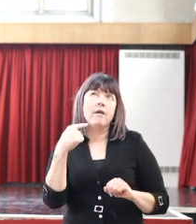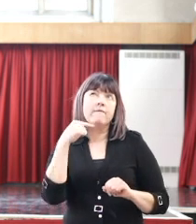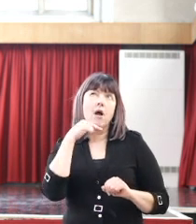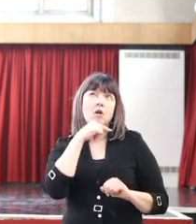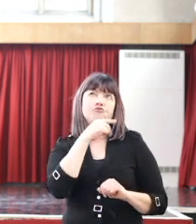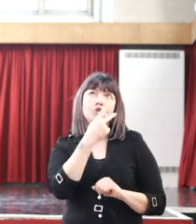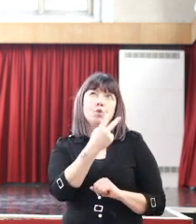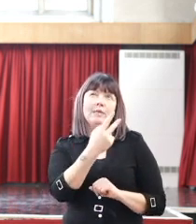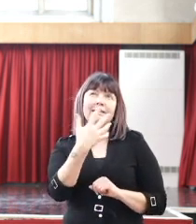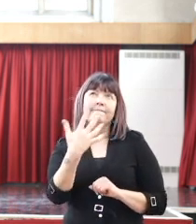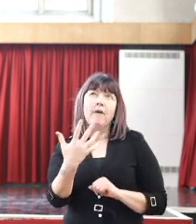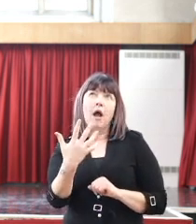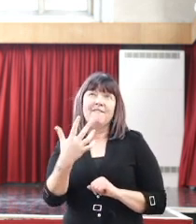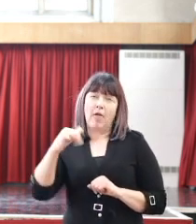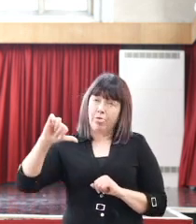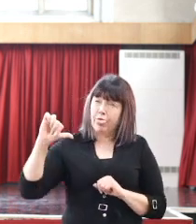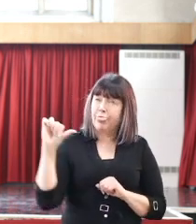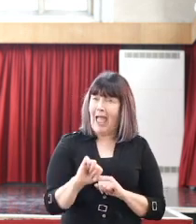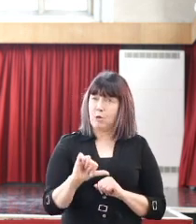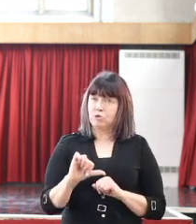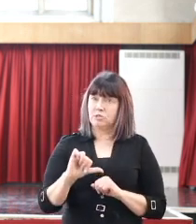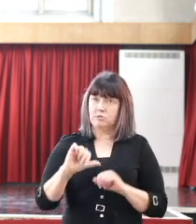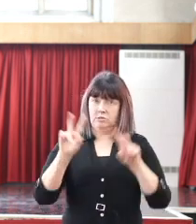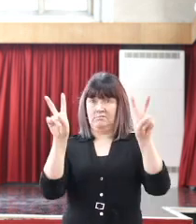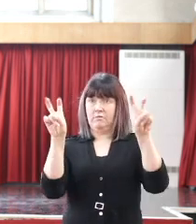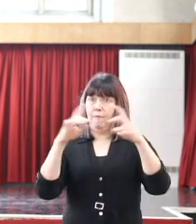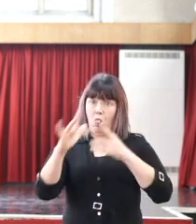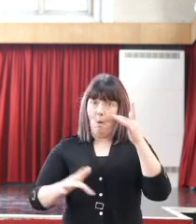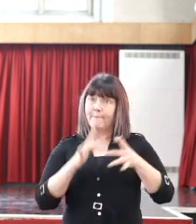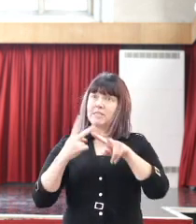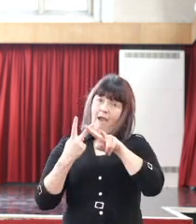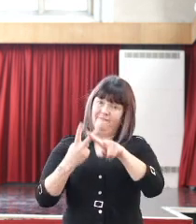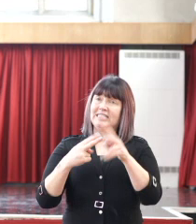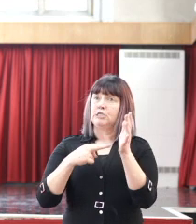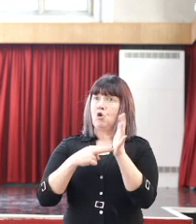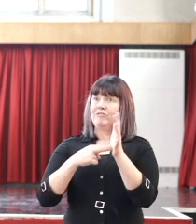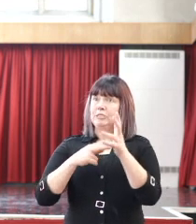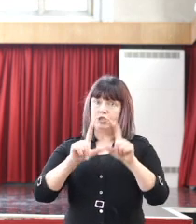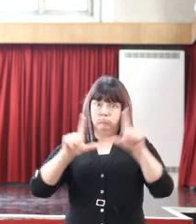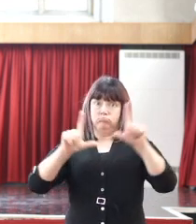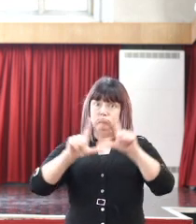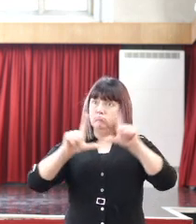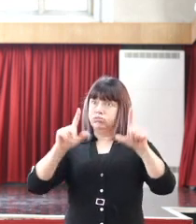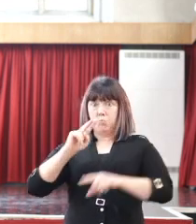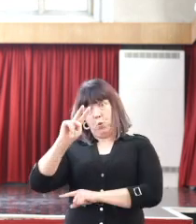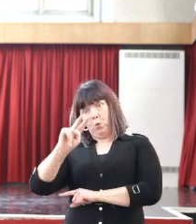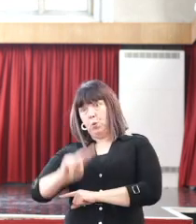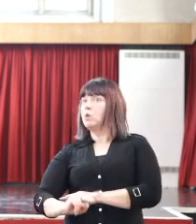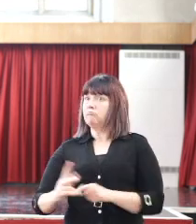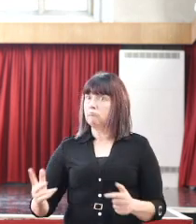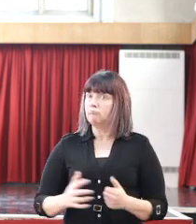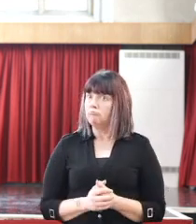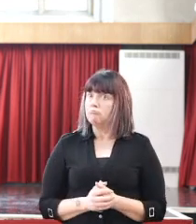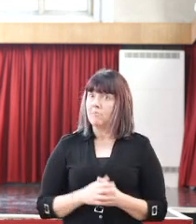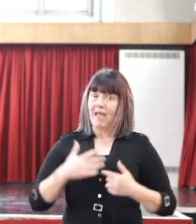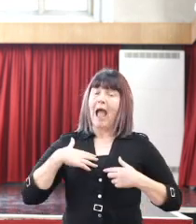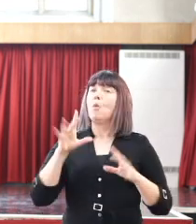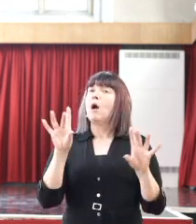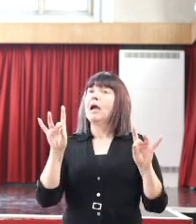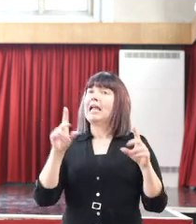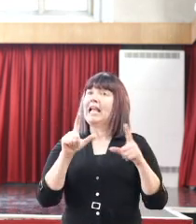525,000 page views for Visit Norwich in those 3 months. And our Instagram has